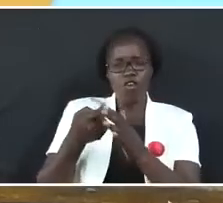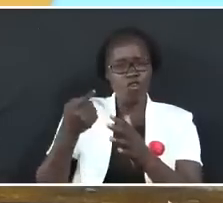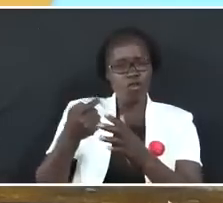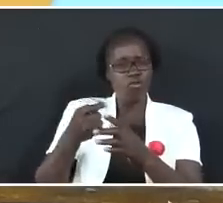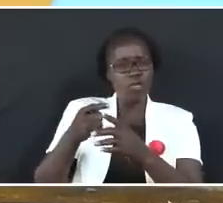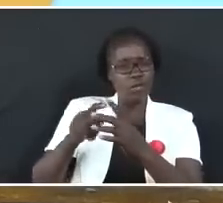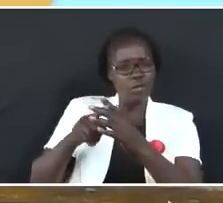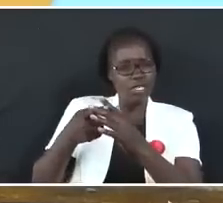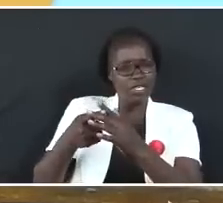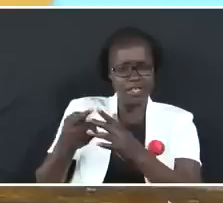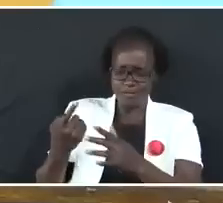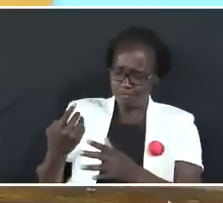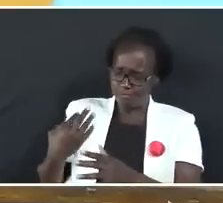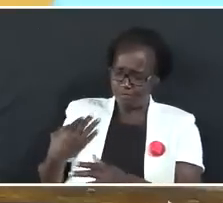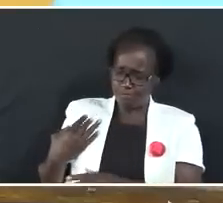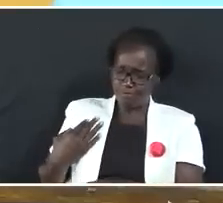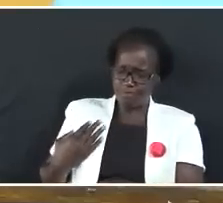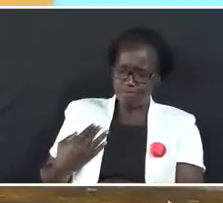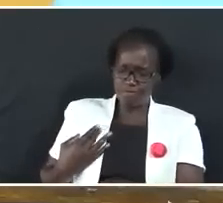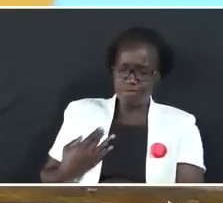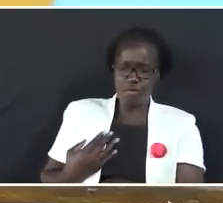beginning.